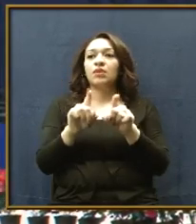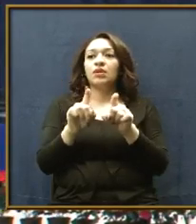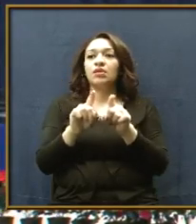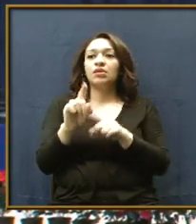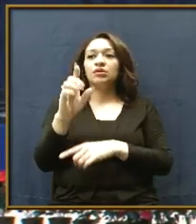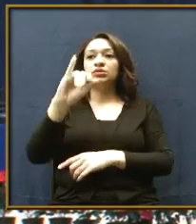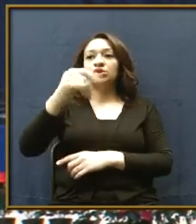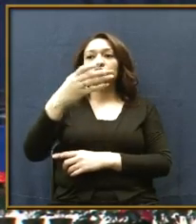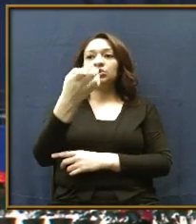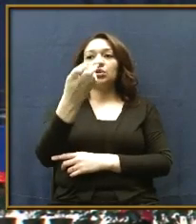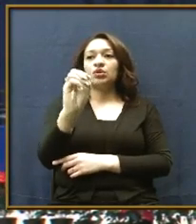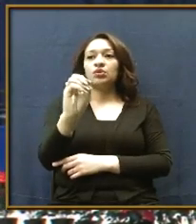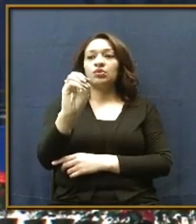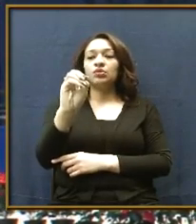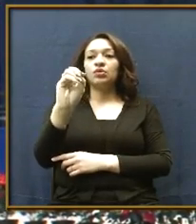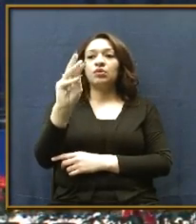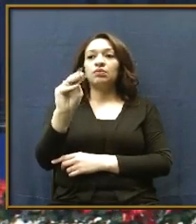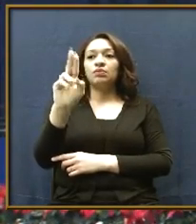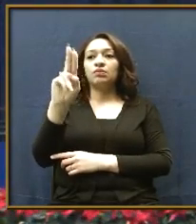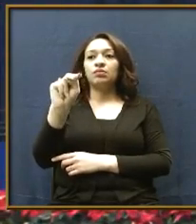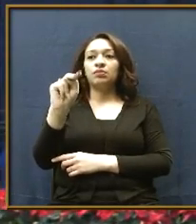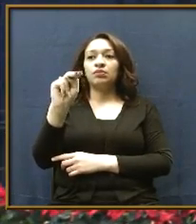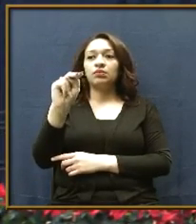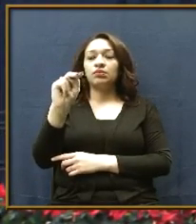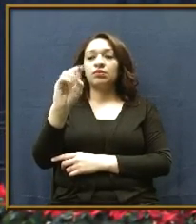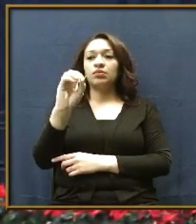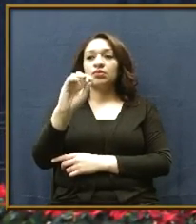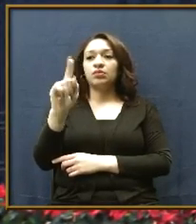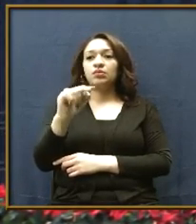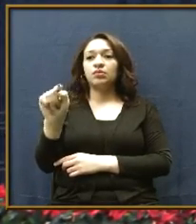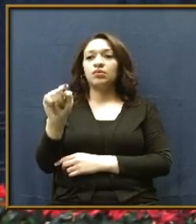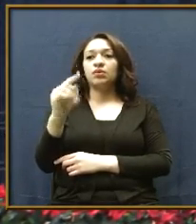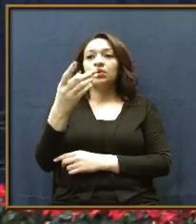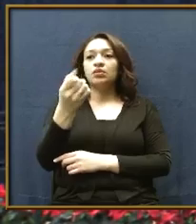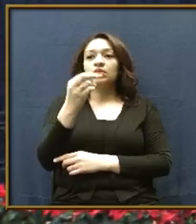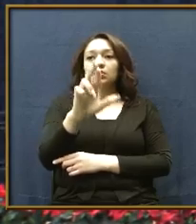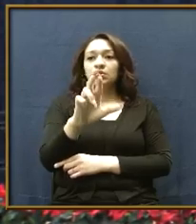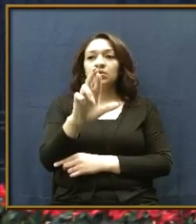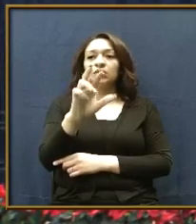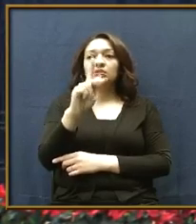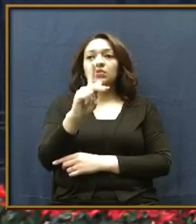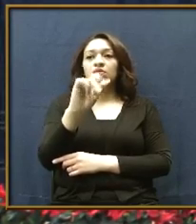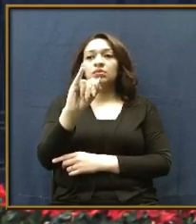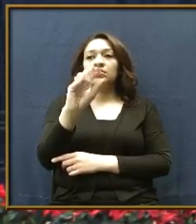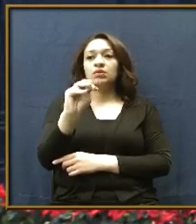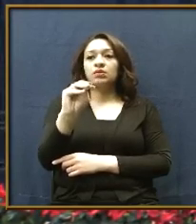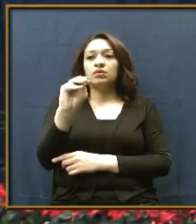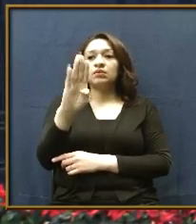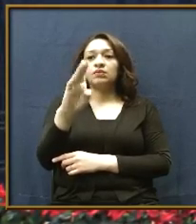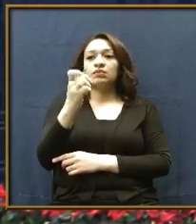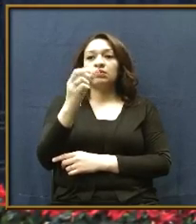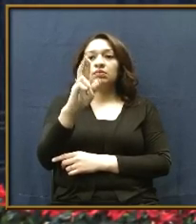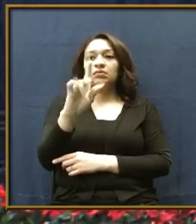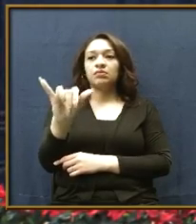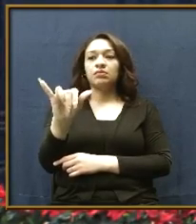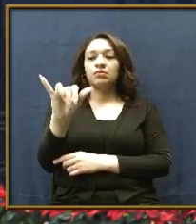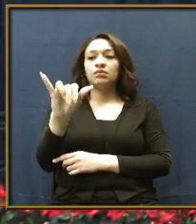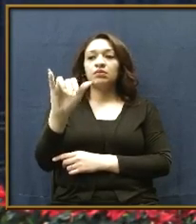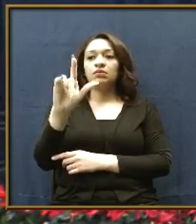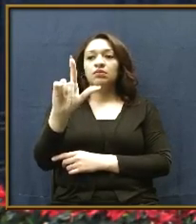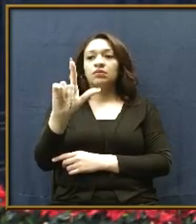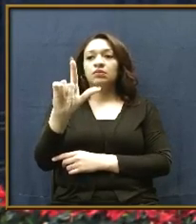are Mr. Joe Munoz, the Senior Executive Assistant to the President and our General Counsel, Dr. Kimberly